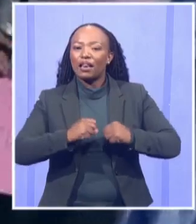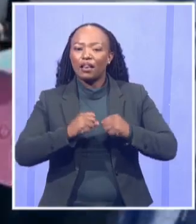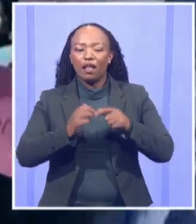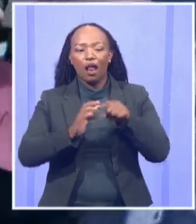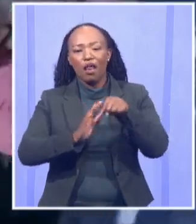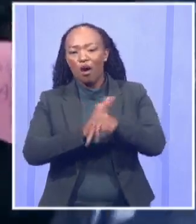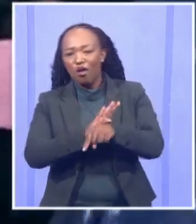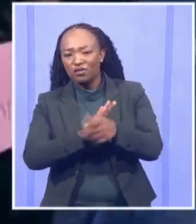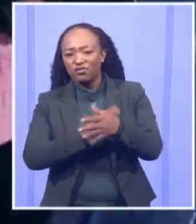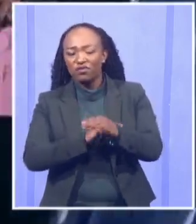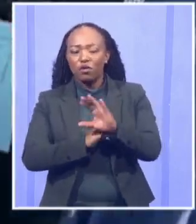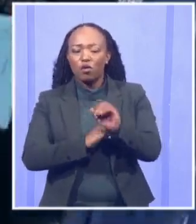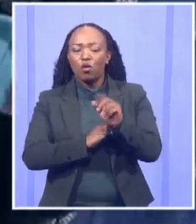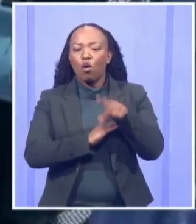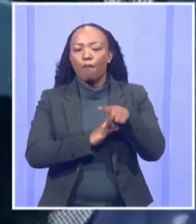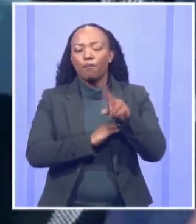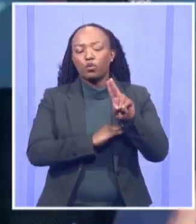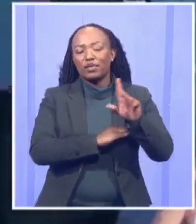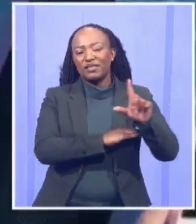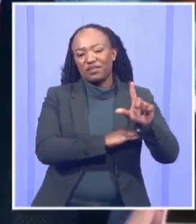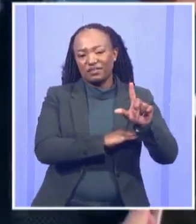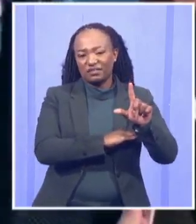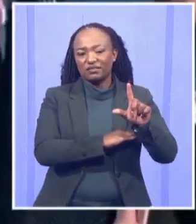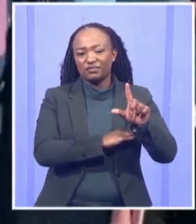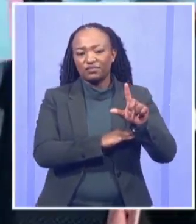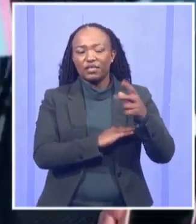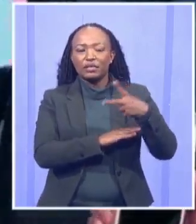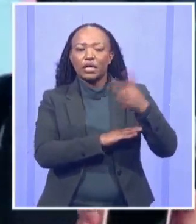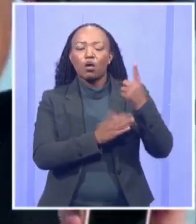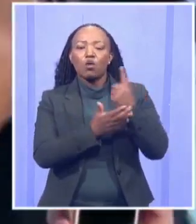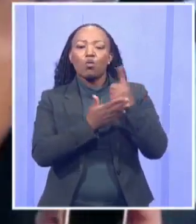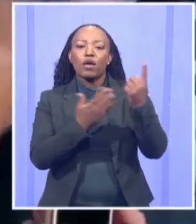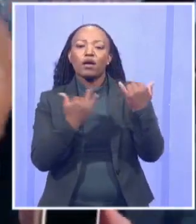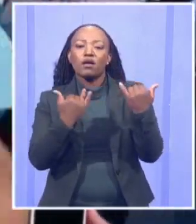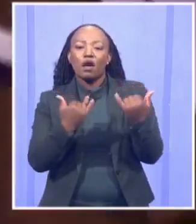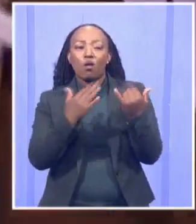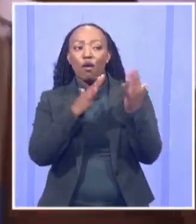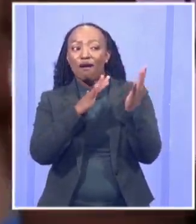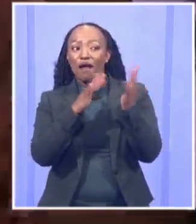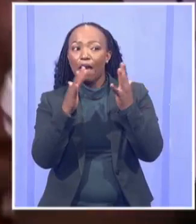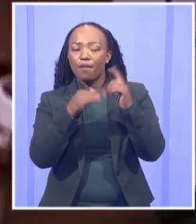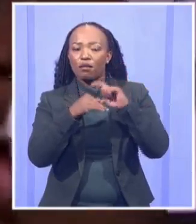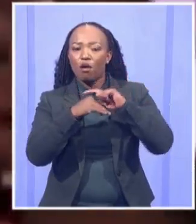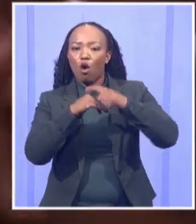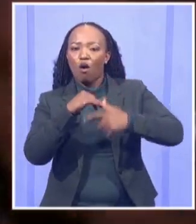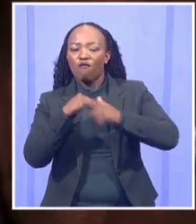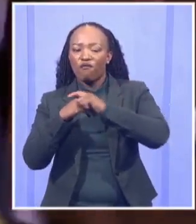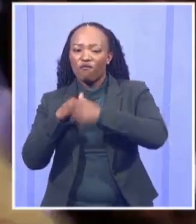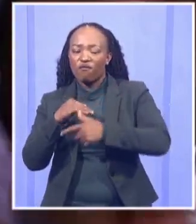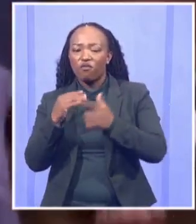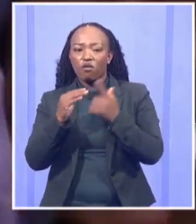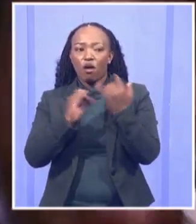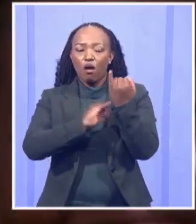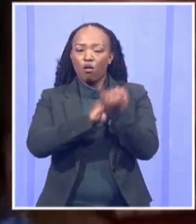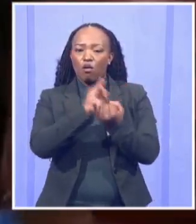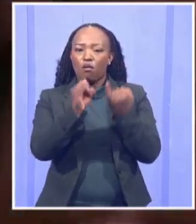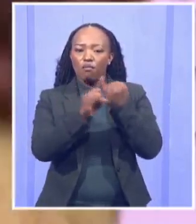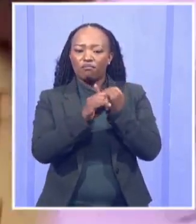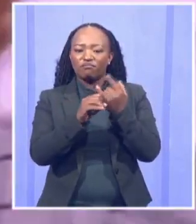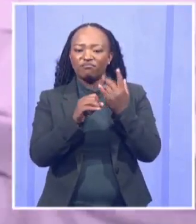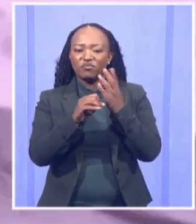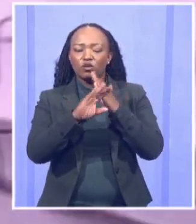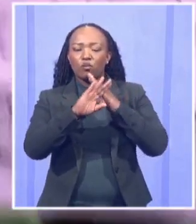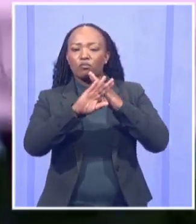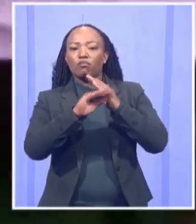at COP27. With the second week of talks at the climate conference underway, the Global Shield is one of several attempts by